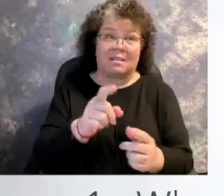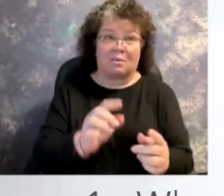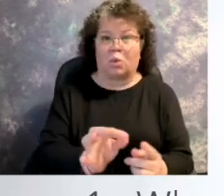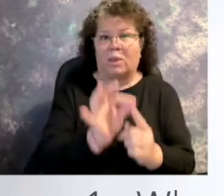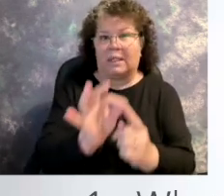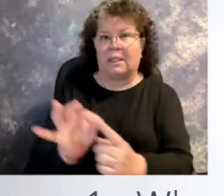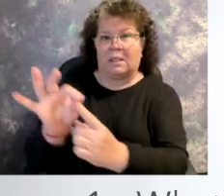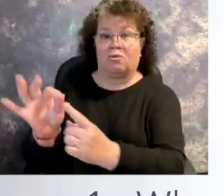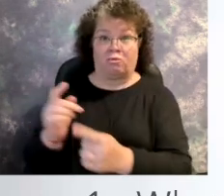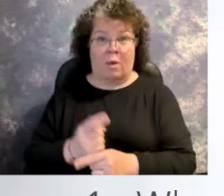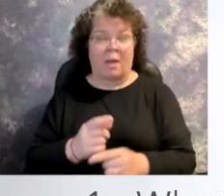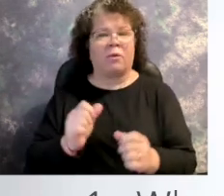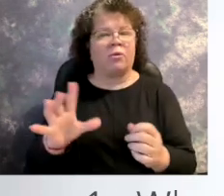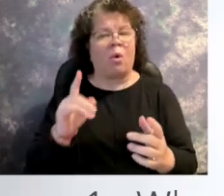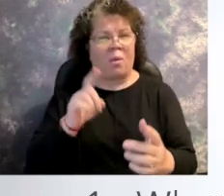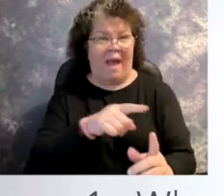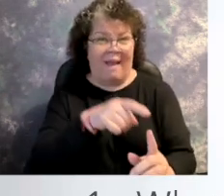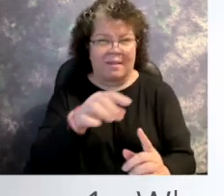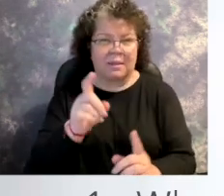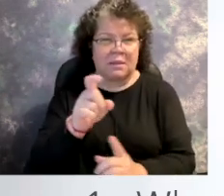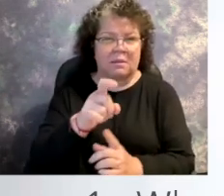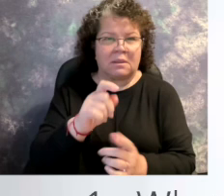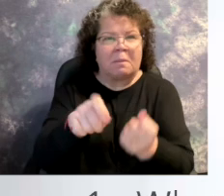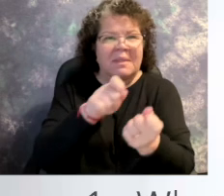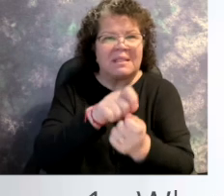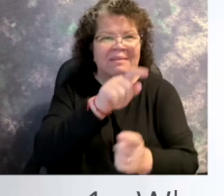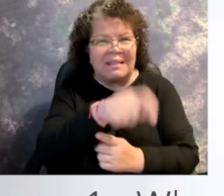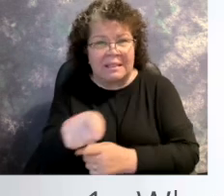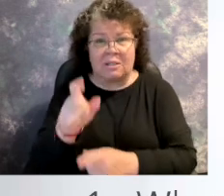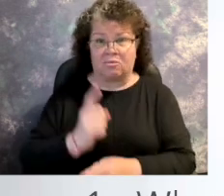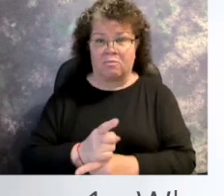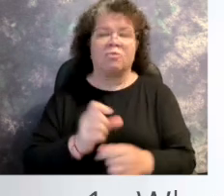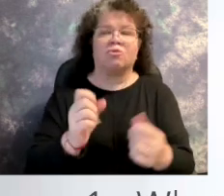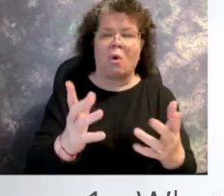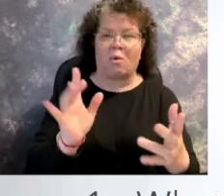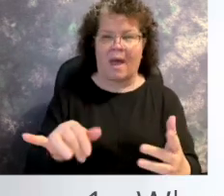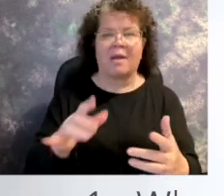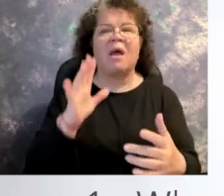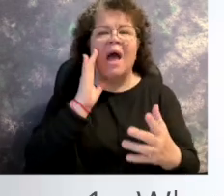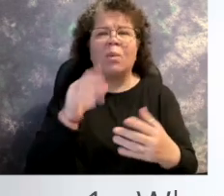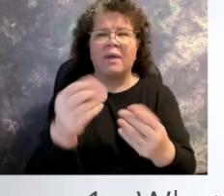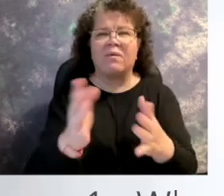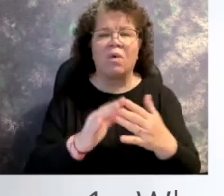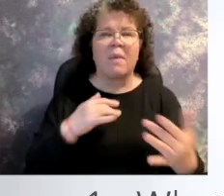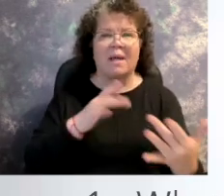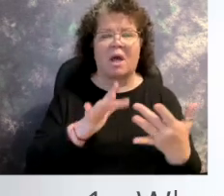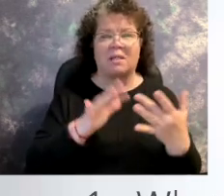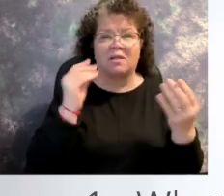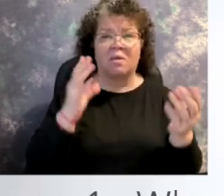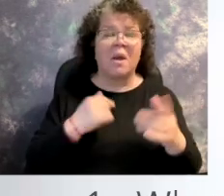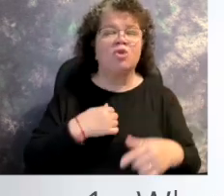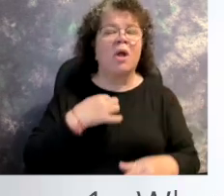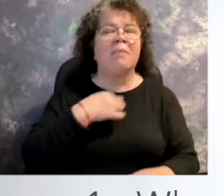needs. So what I would advise is I will give my contact information after this. And if you don't mind me